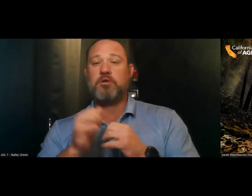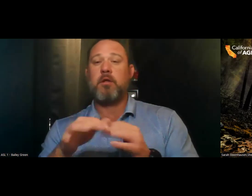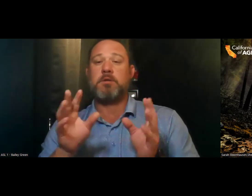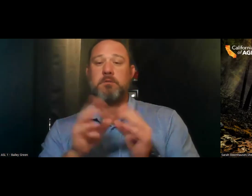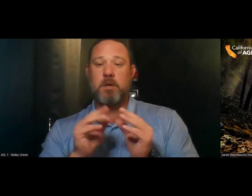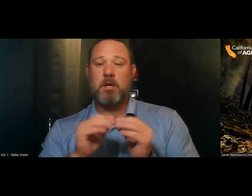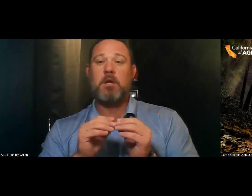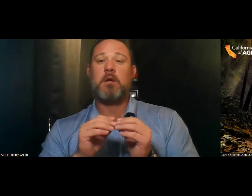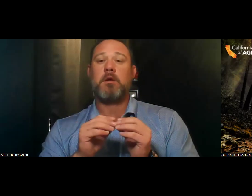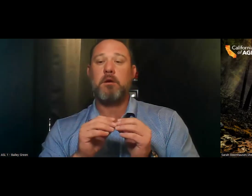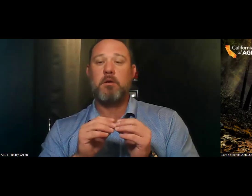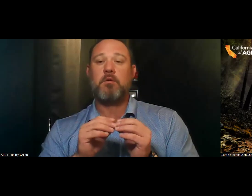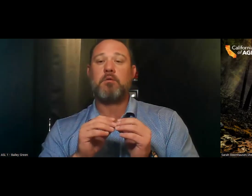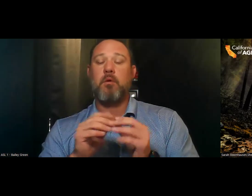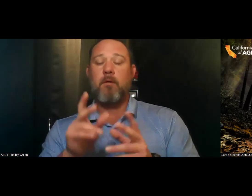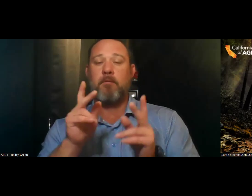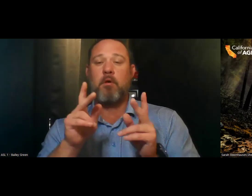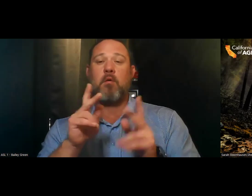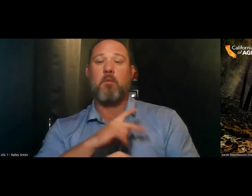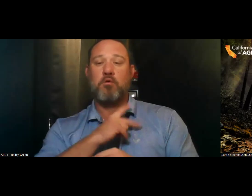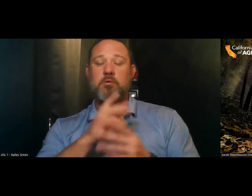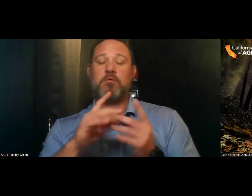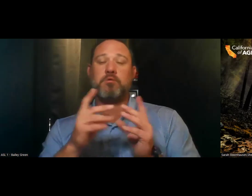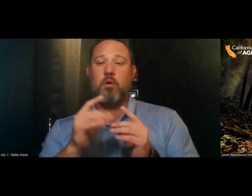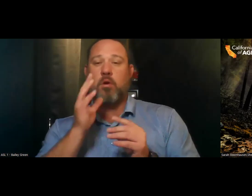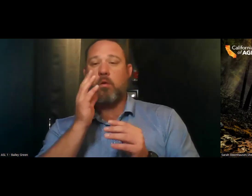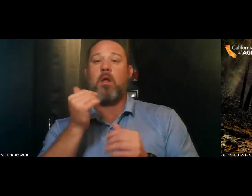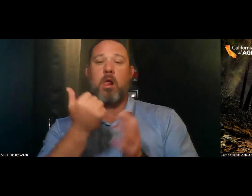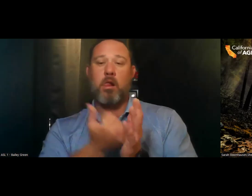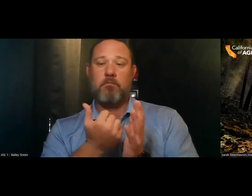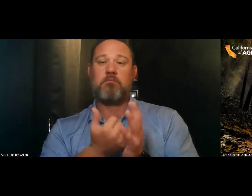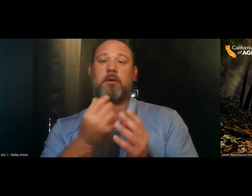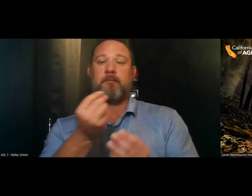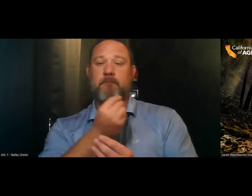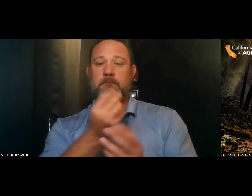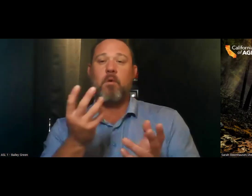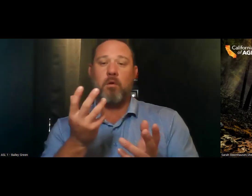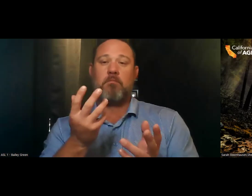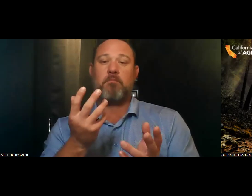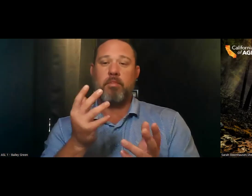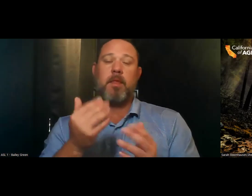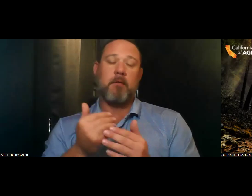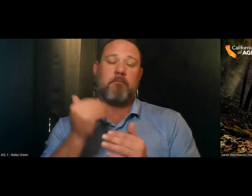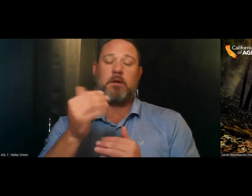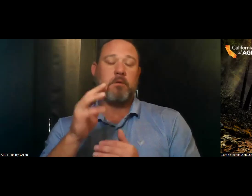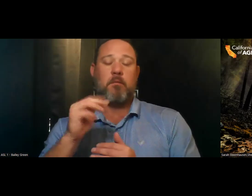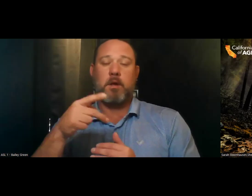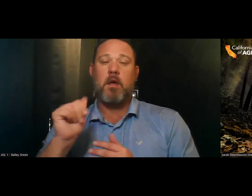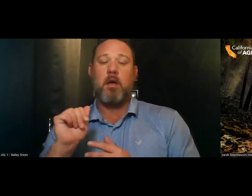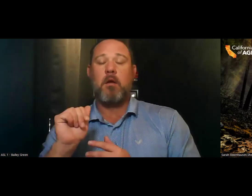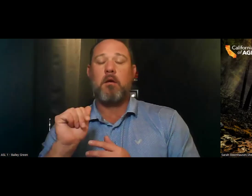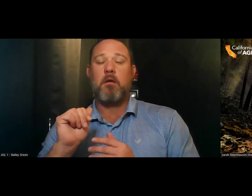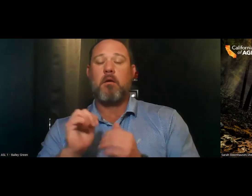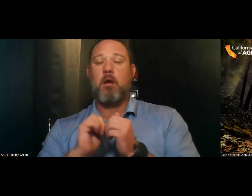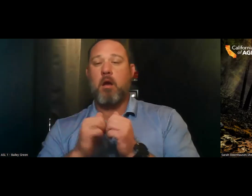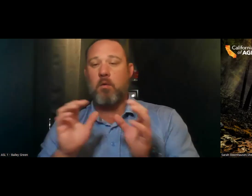get at the personal stories that will ultimately help inform the advancement of the MPA, and how we do